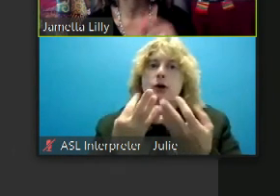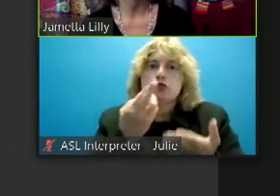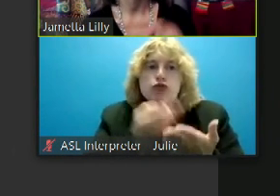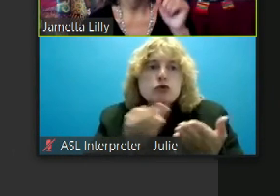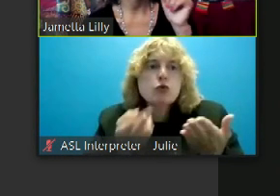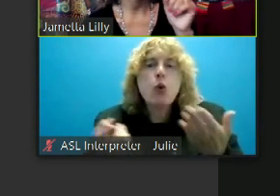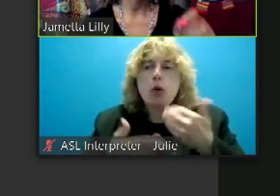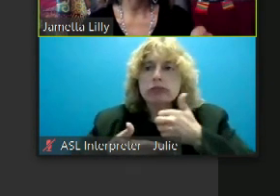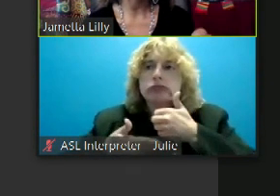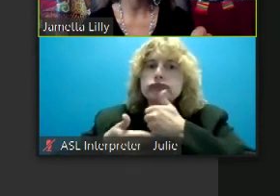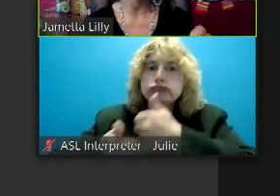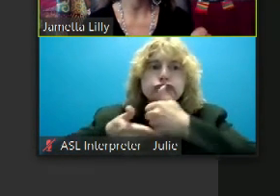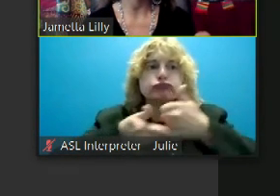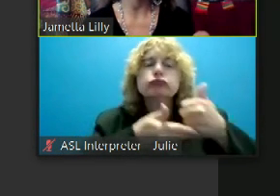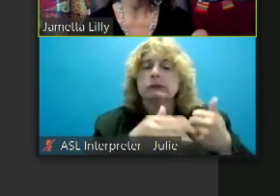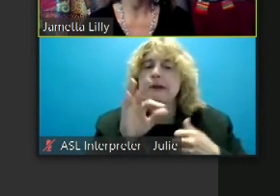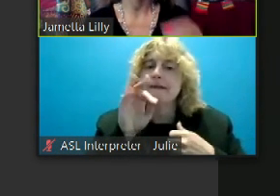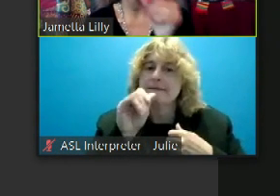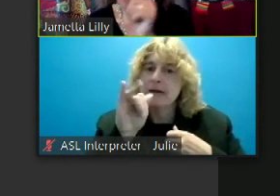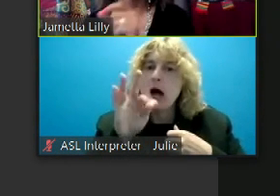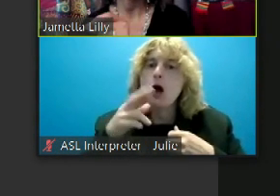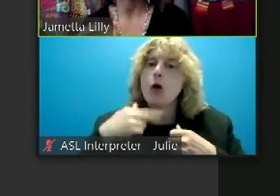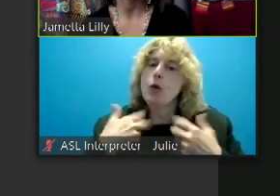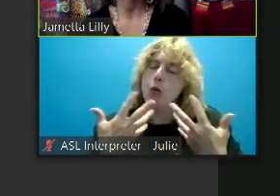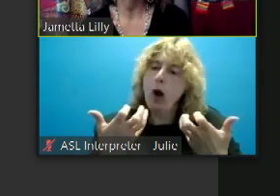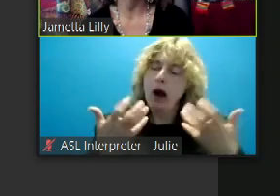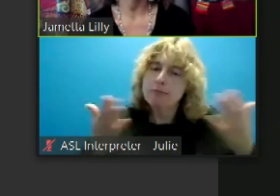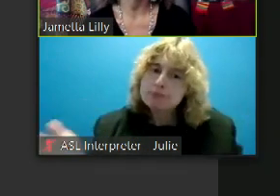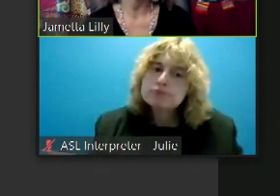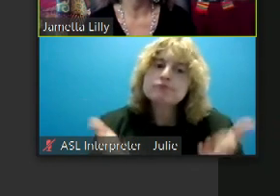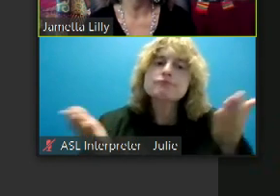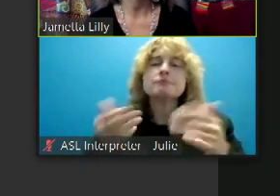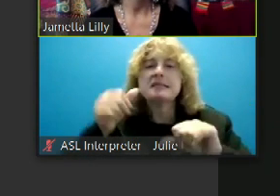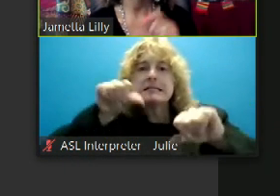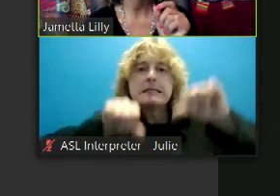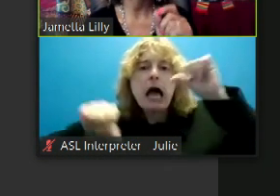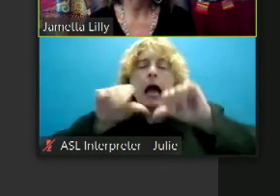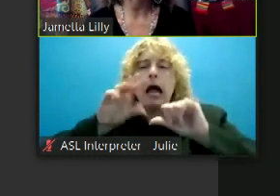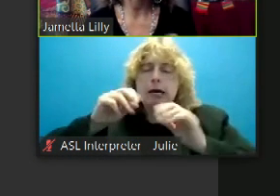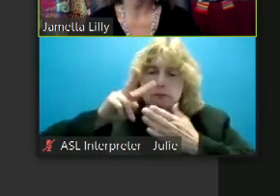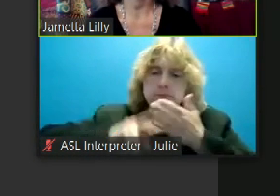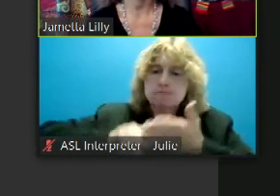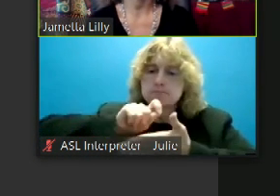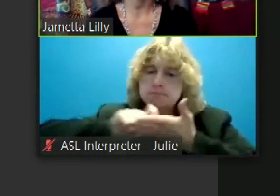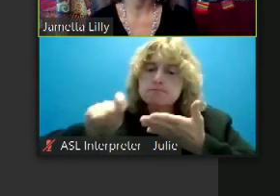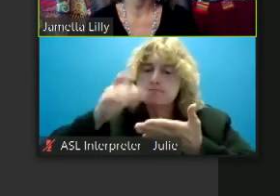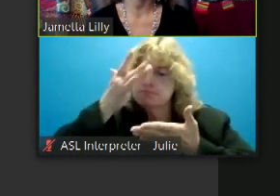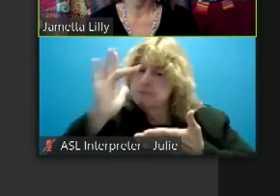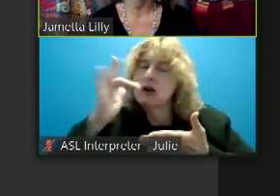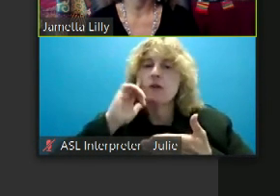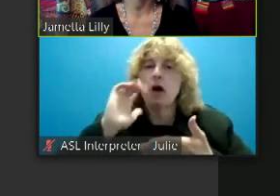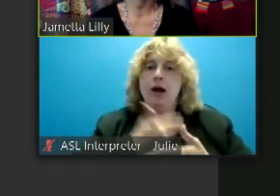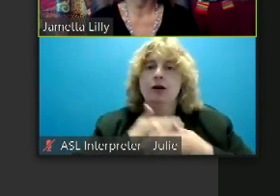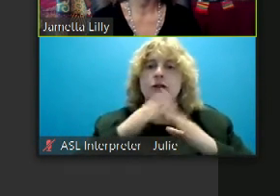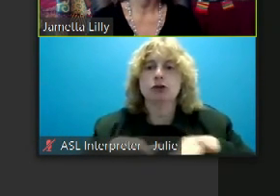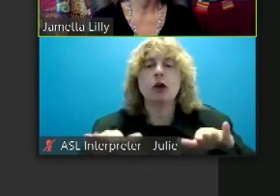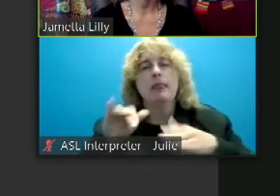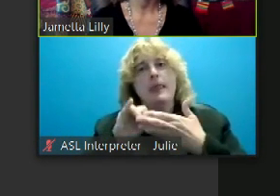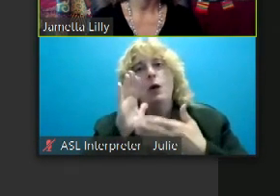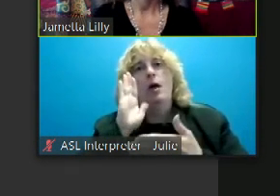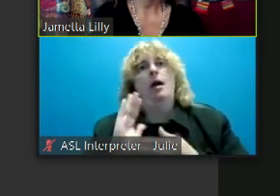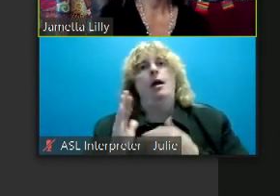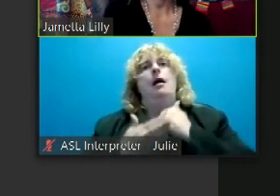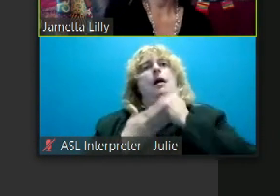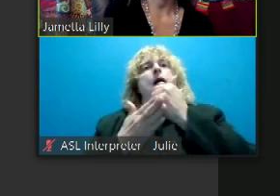focused on building up science and building literacy for our children because that's what's going to help our society be better.